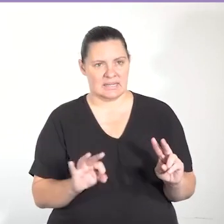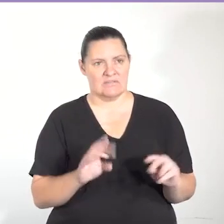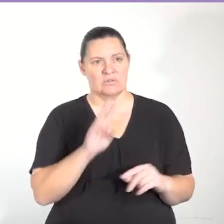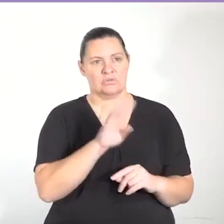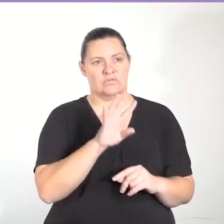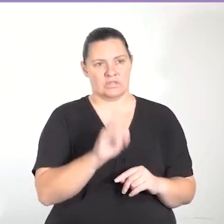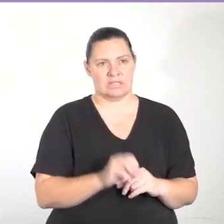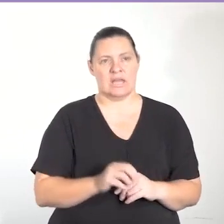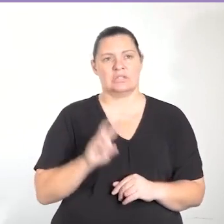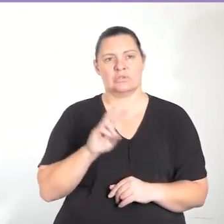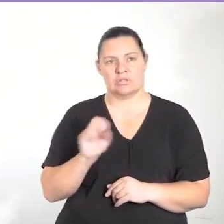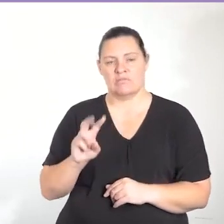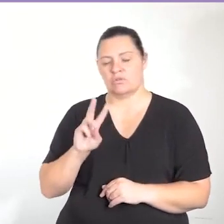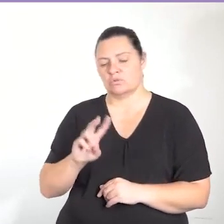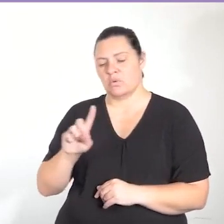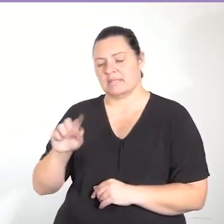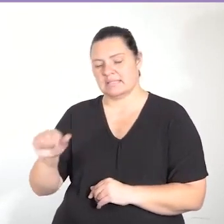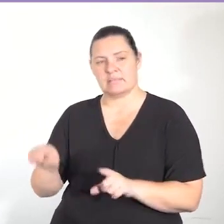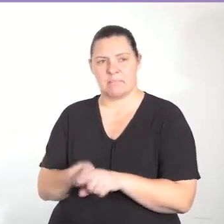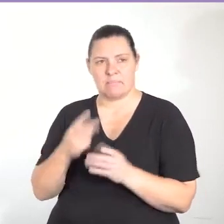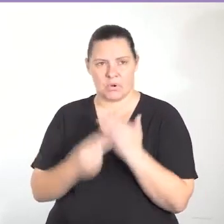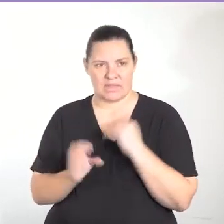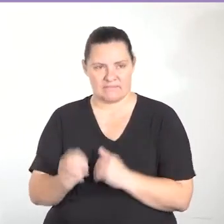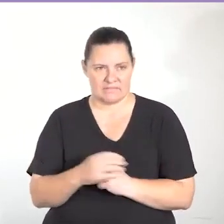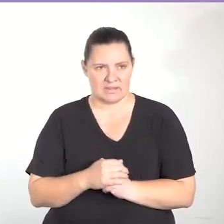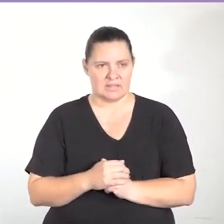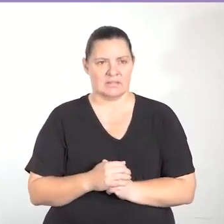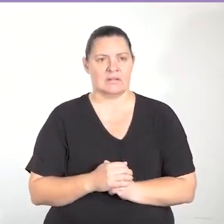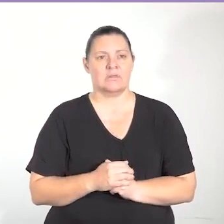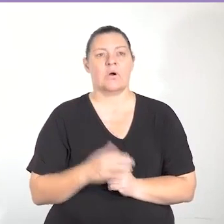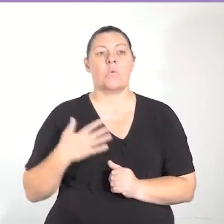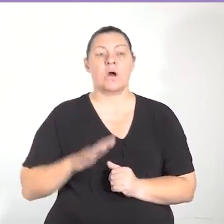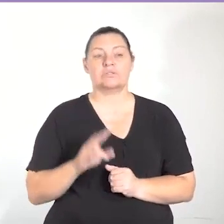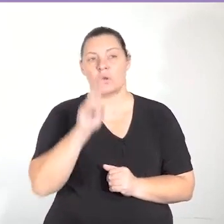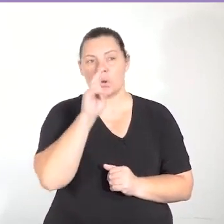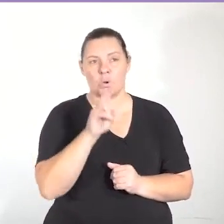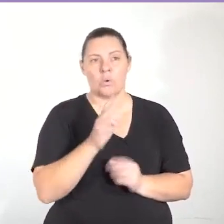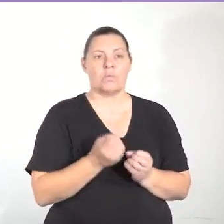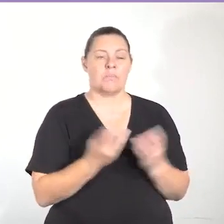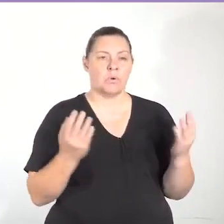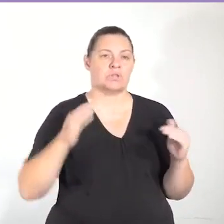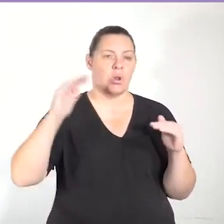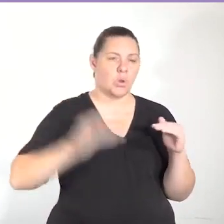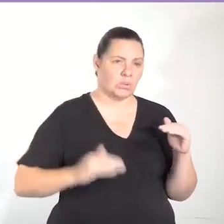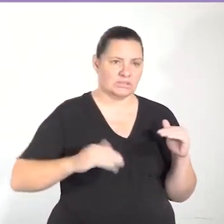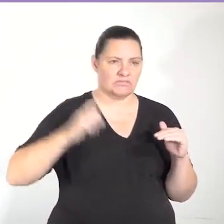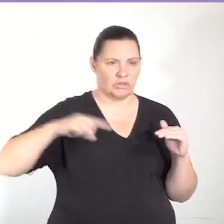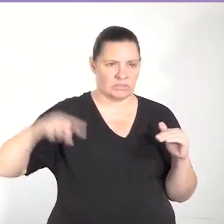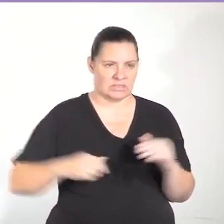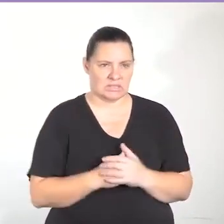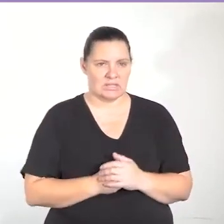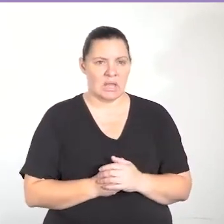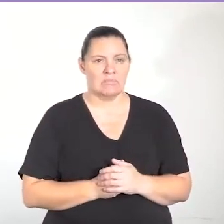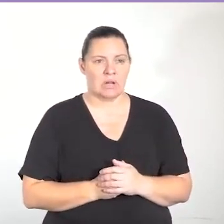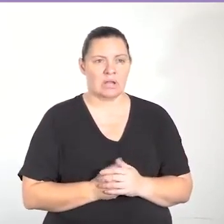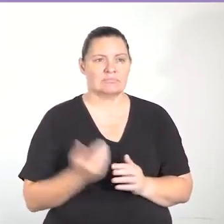for 240. We have 2 and 3 for 216. But remember, we are going to look for the one with the lowest frequency.